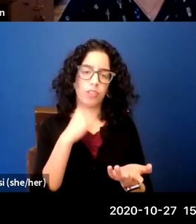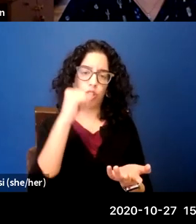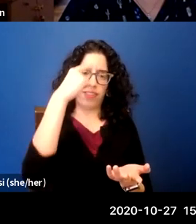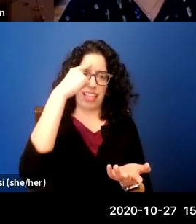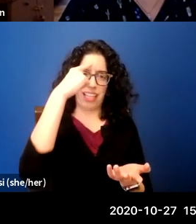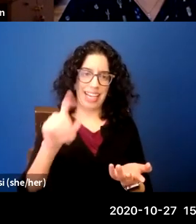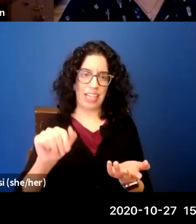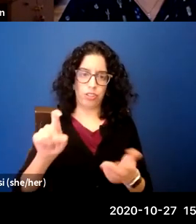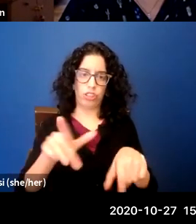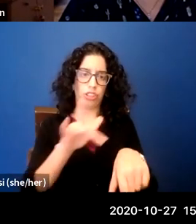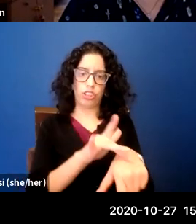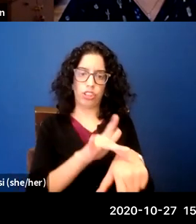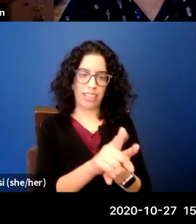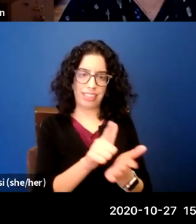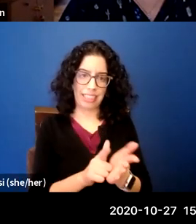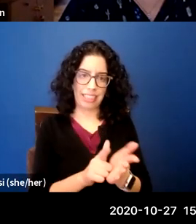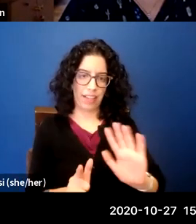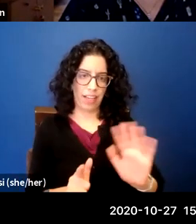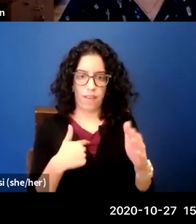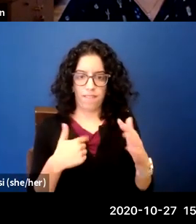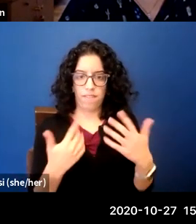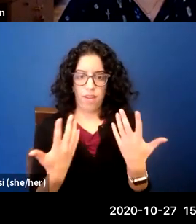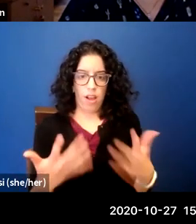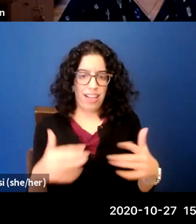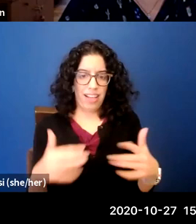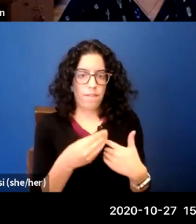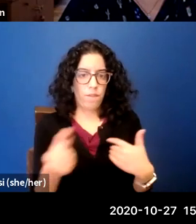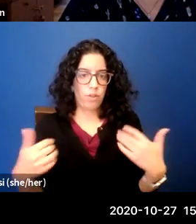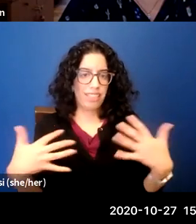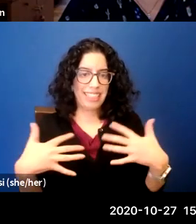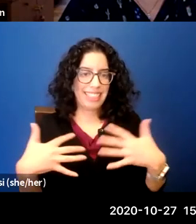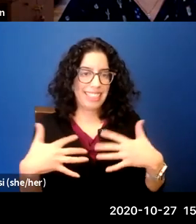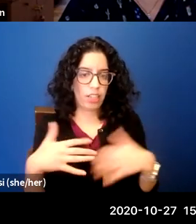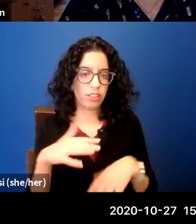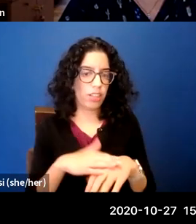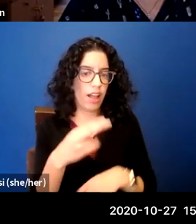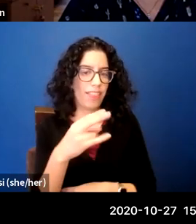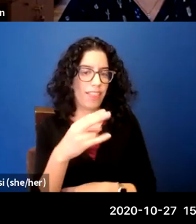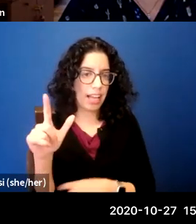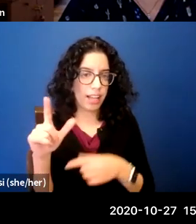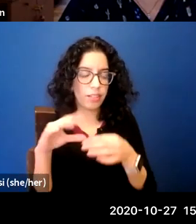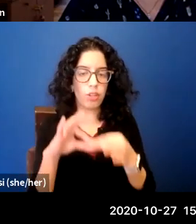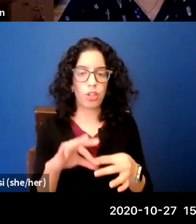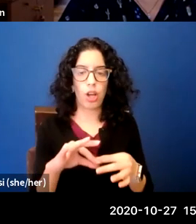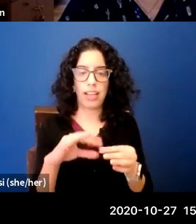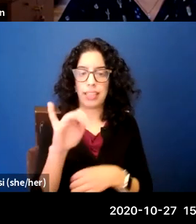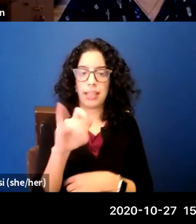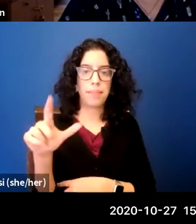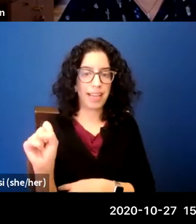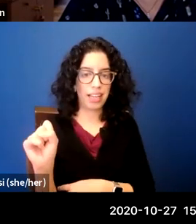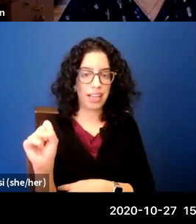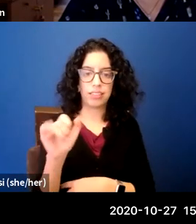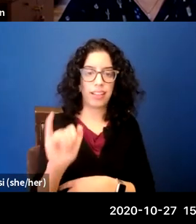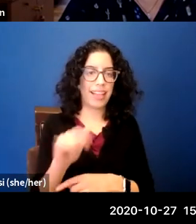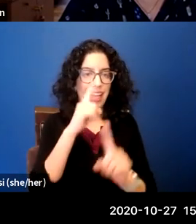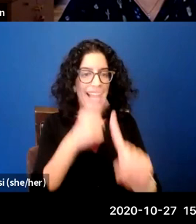As for increased legal protections, I do not think the ADA should be touched